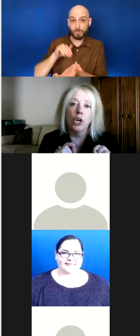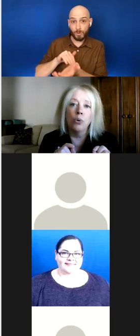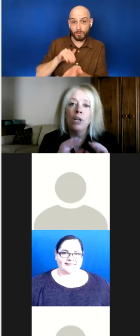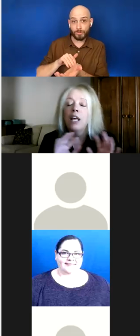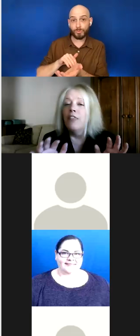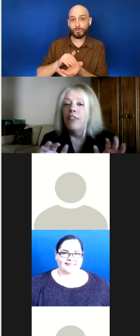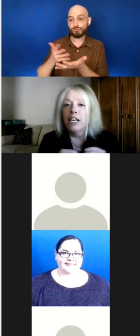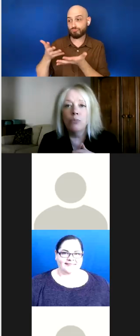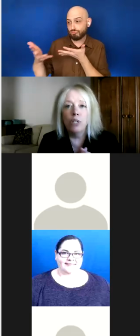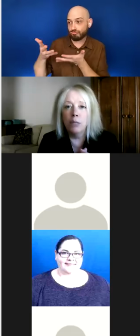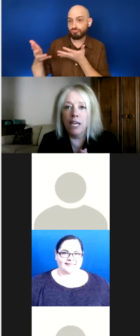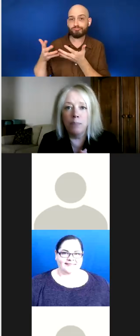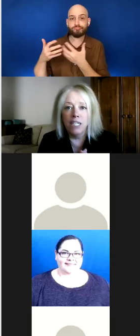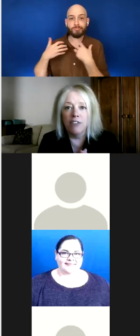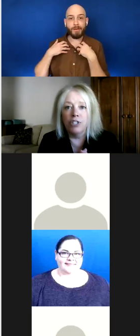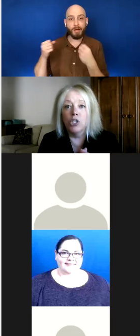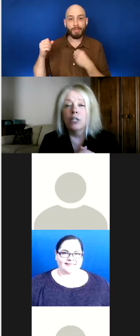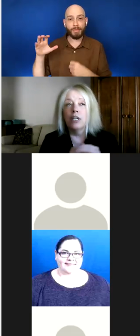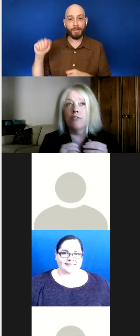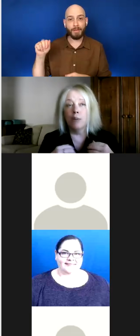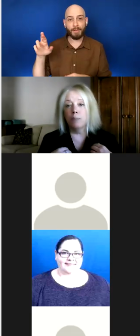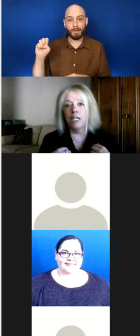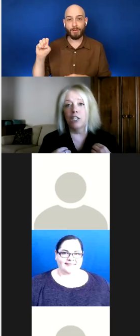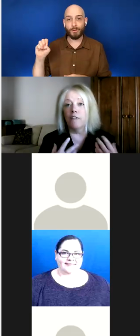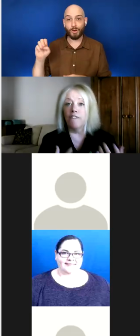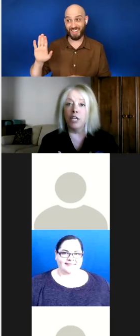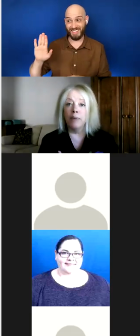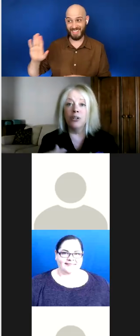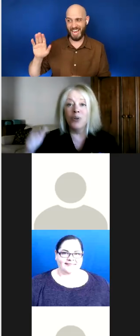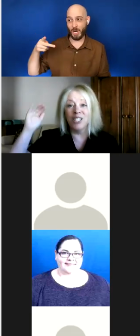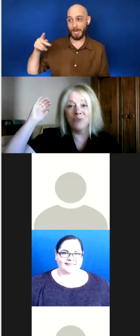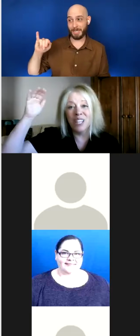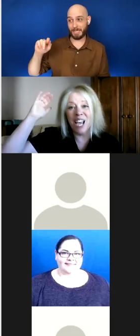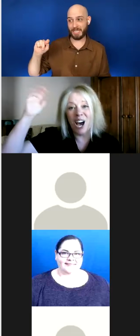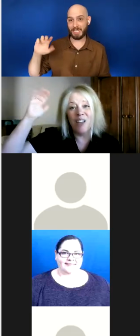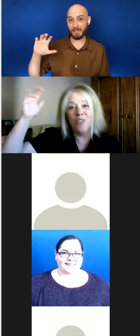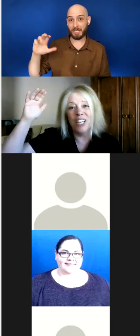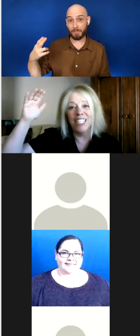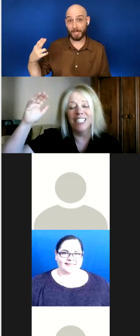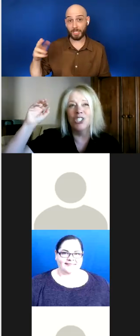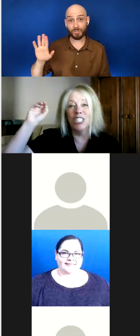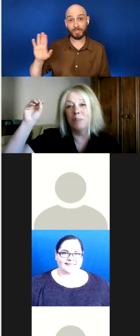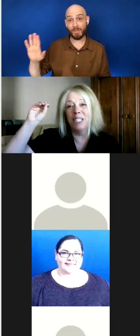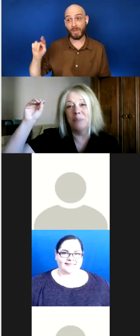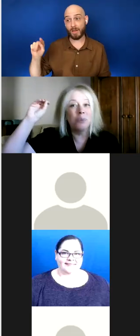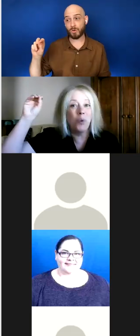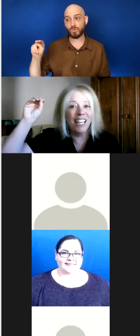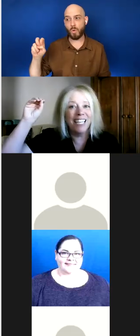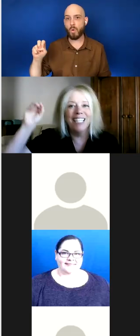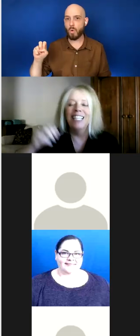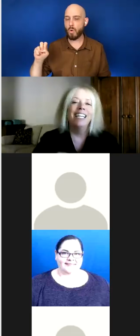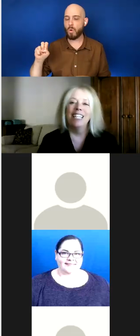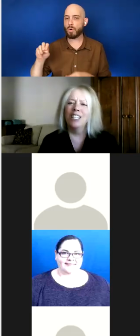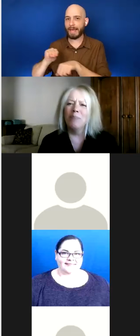their tone, that can really make a big difference. If I'm speaking to a female who has a really high voice and she speaks